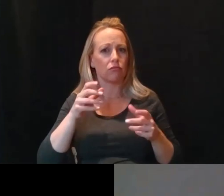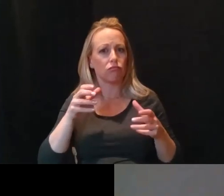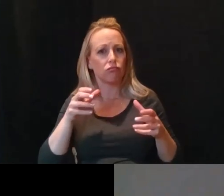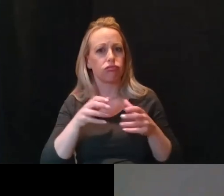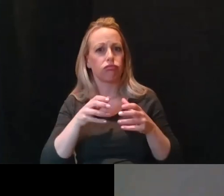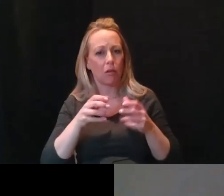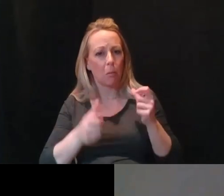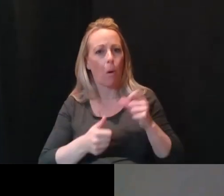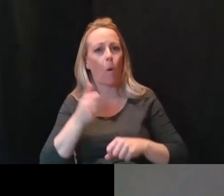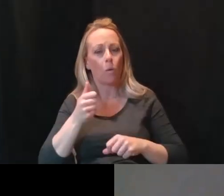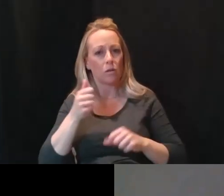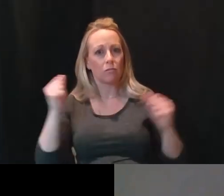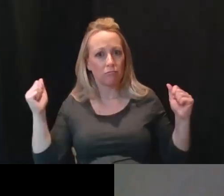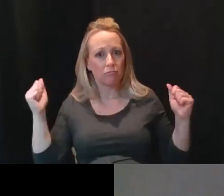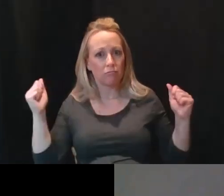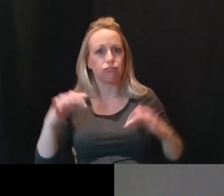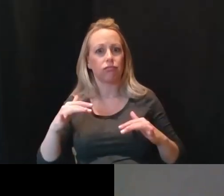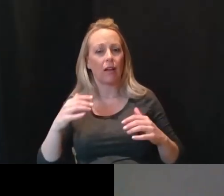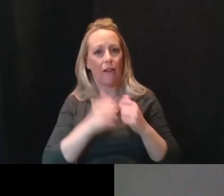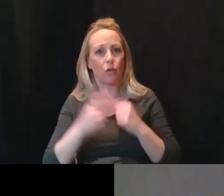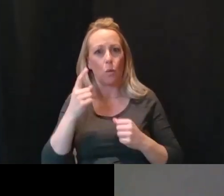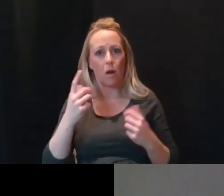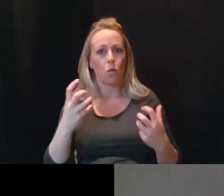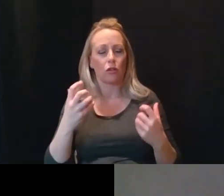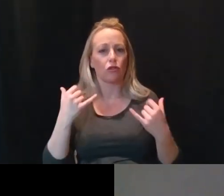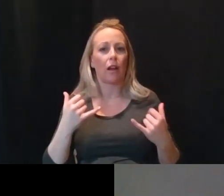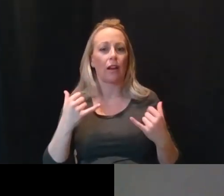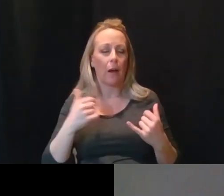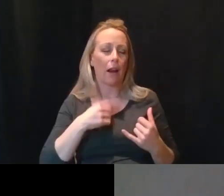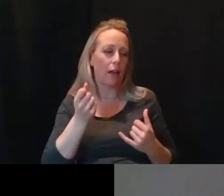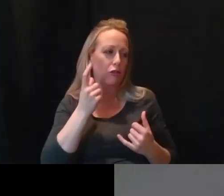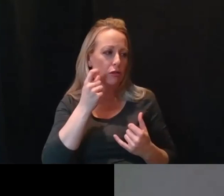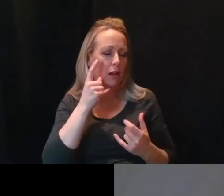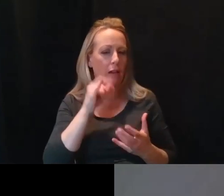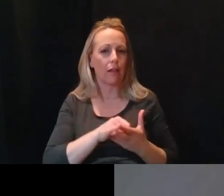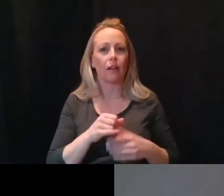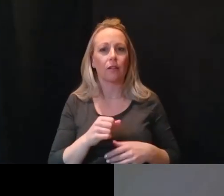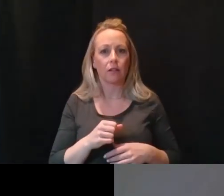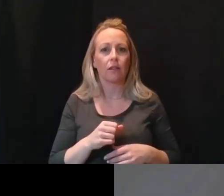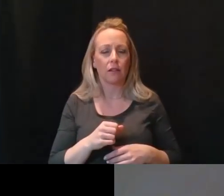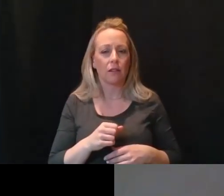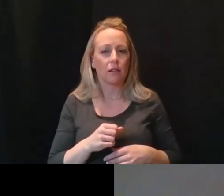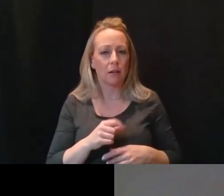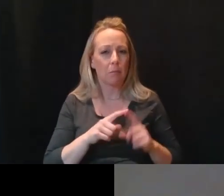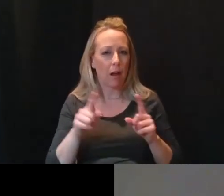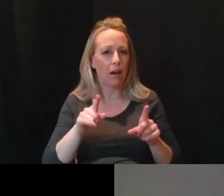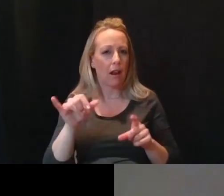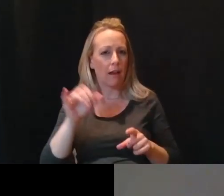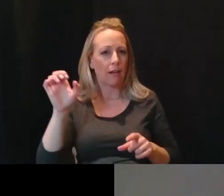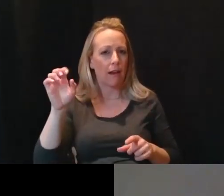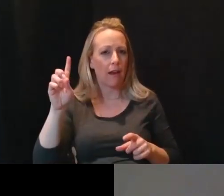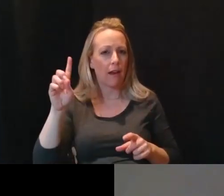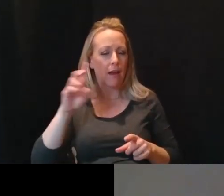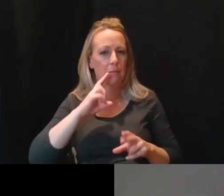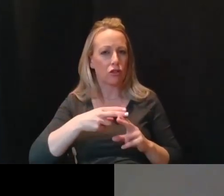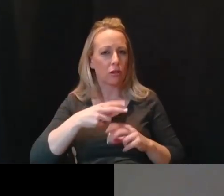population, and everyone wants it right now. And I understand that. But as Ed mentioned, vaccine